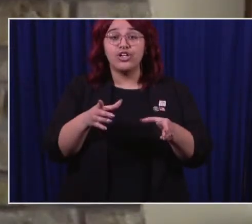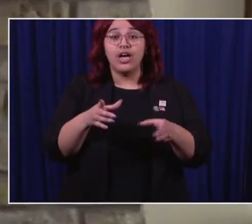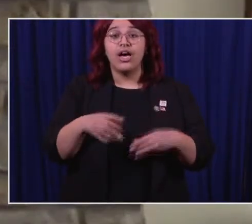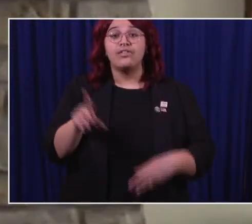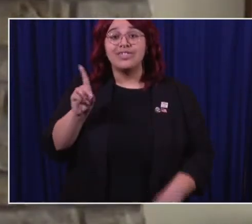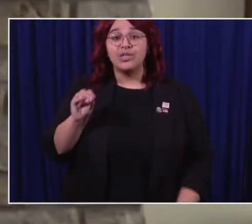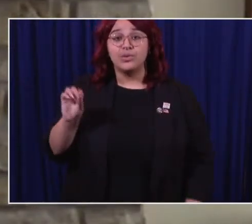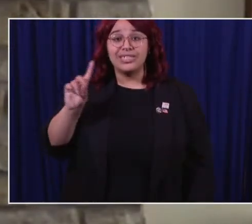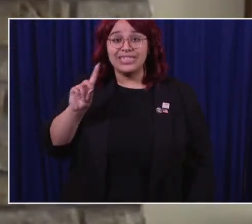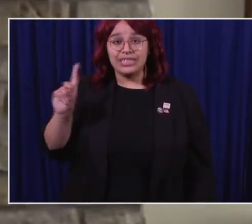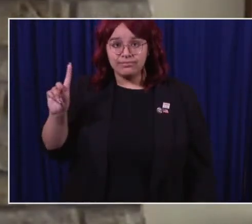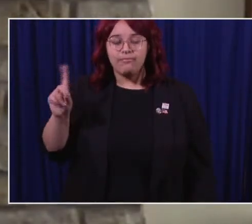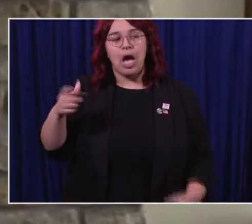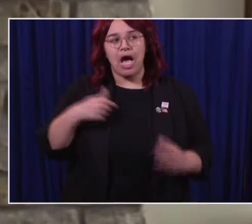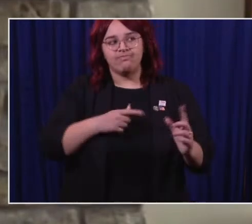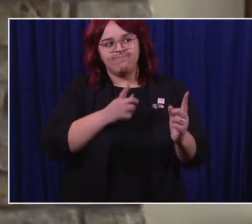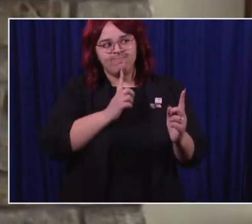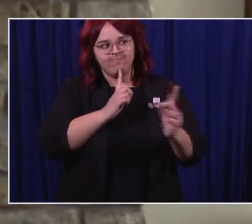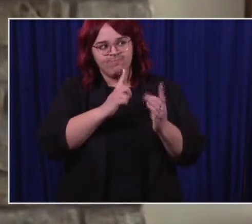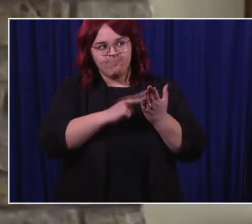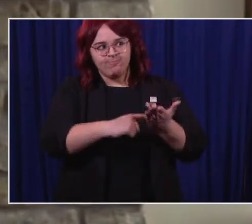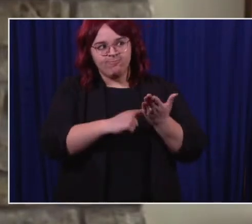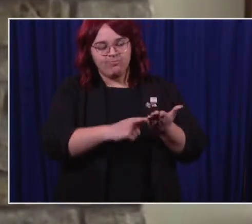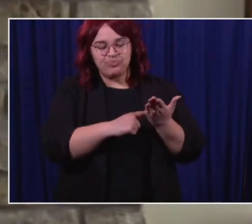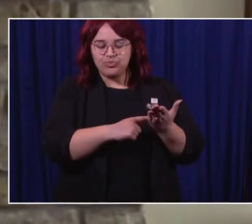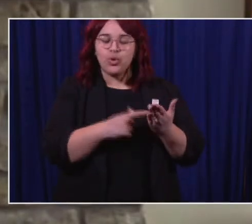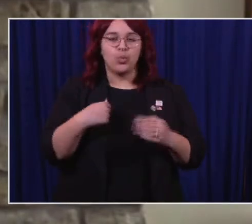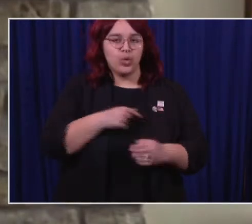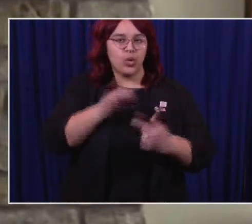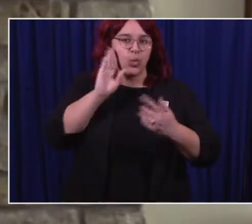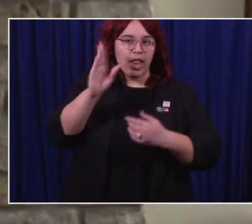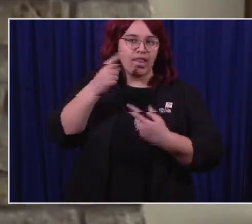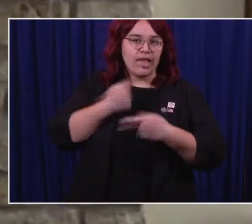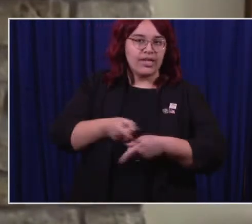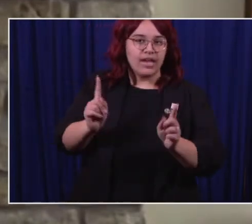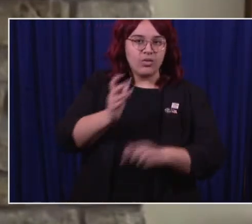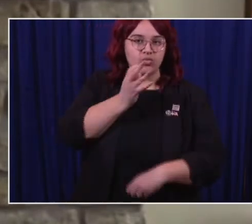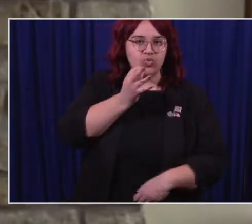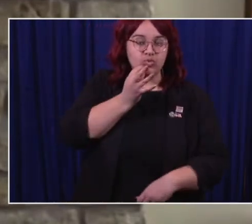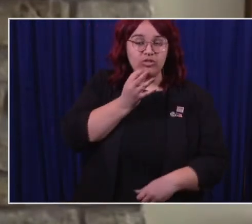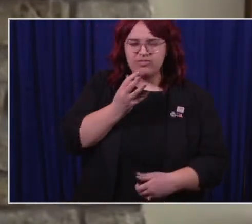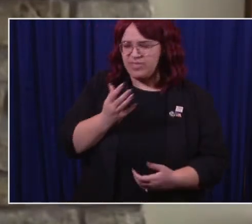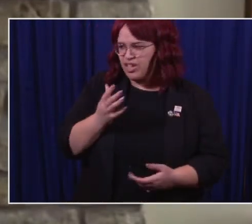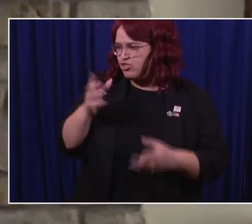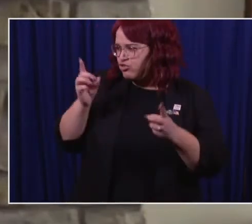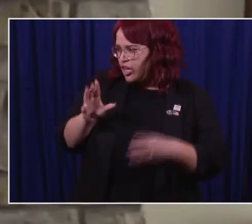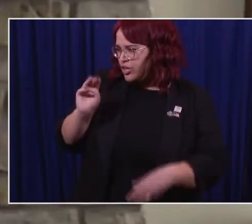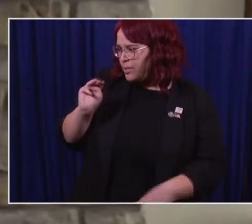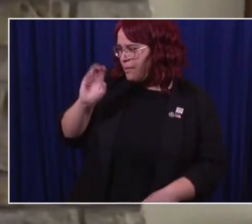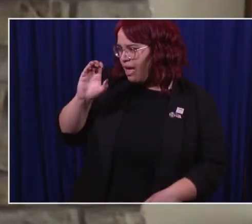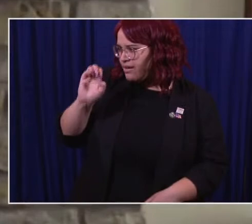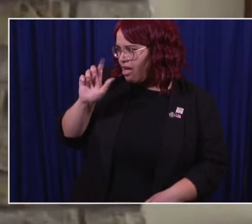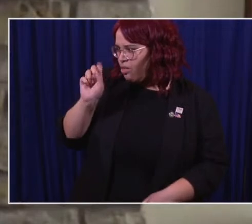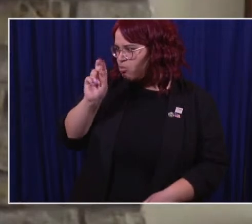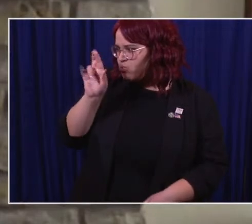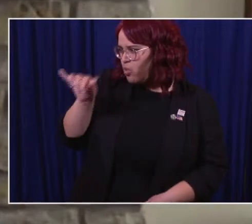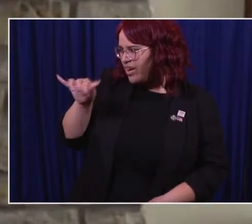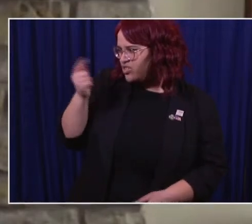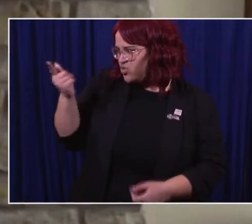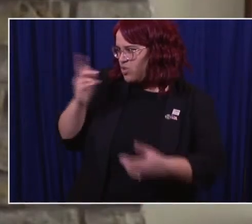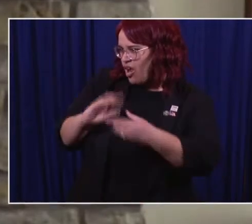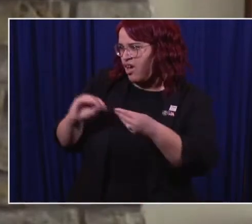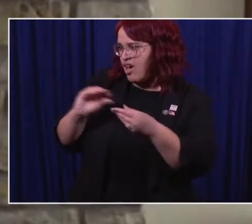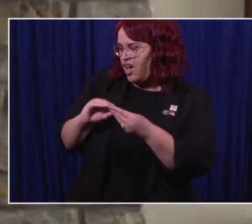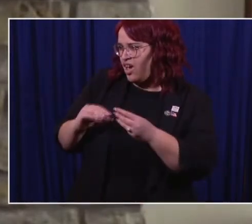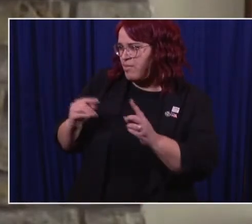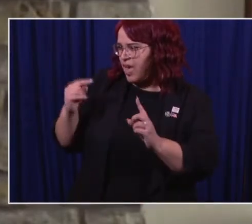a very good question. I don't know, Director McElroy, if you want to add anything to that or not, but it's